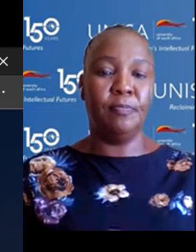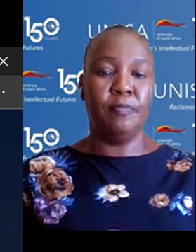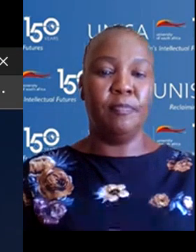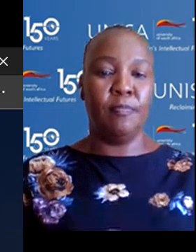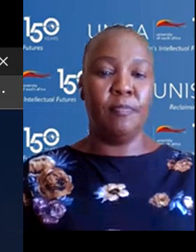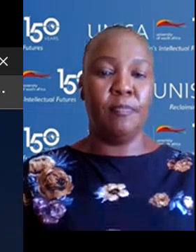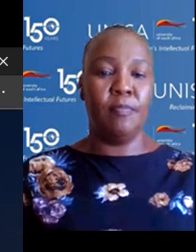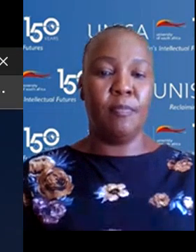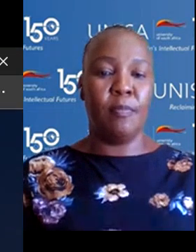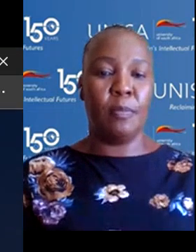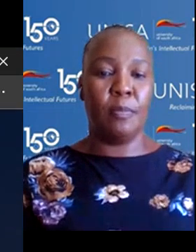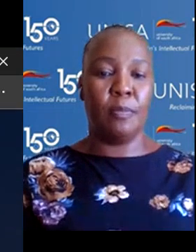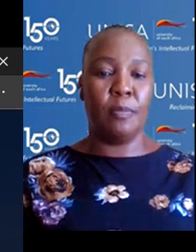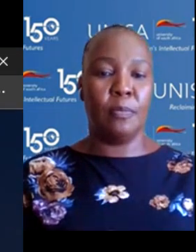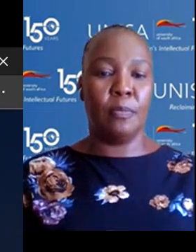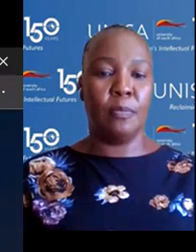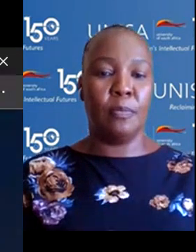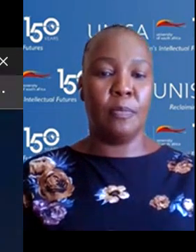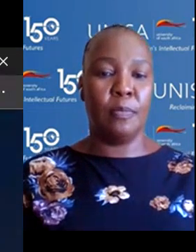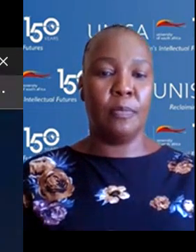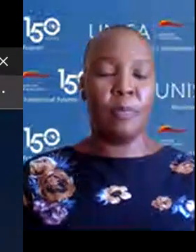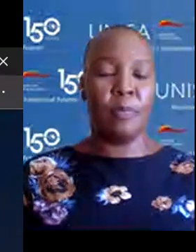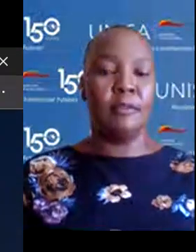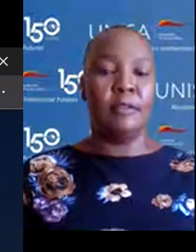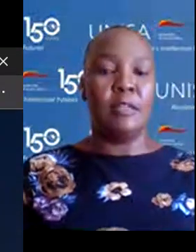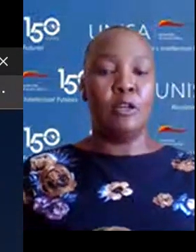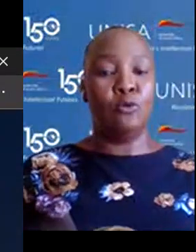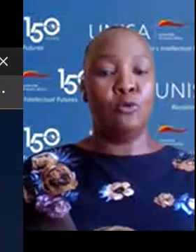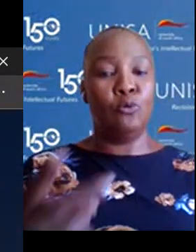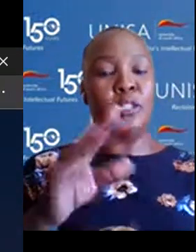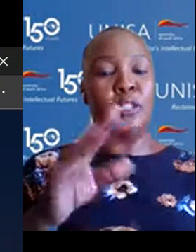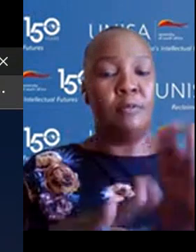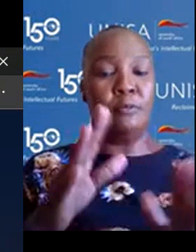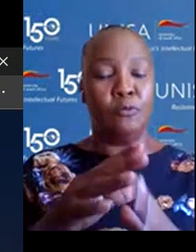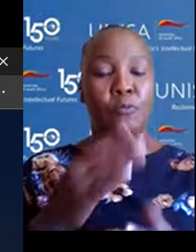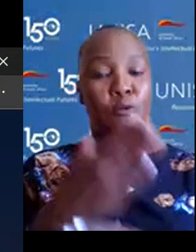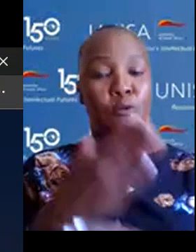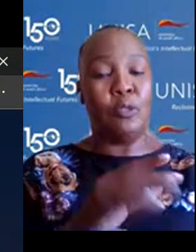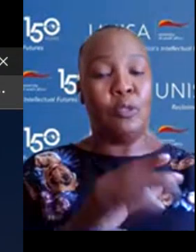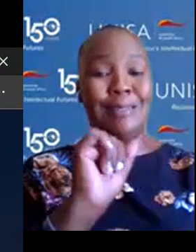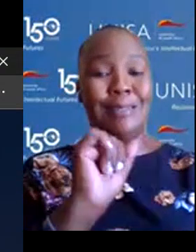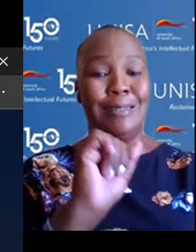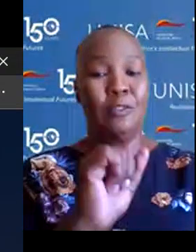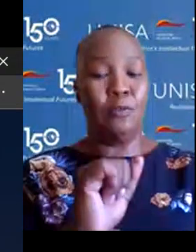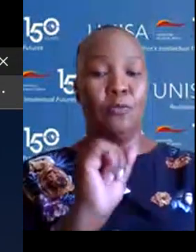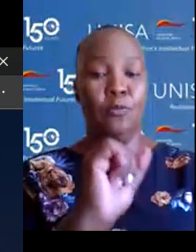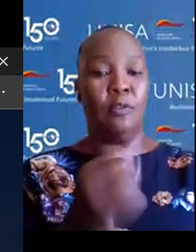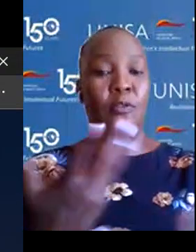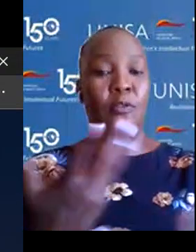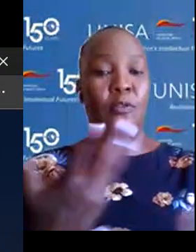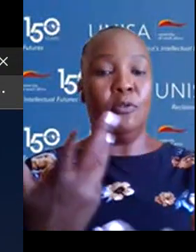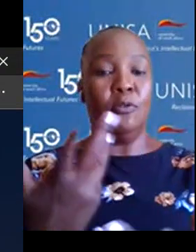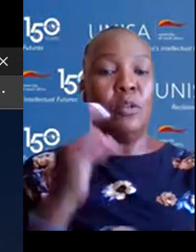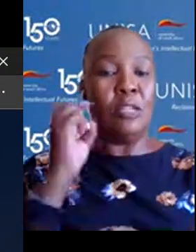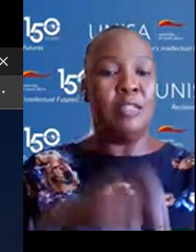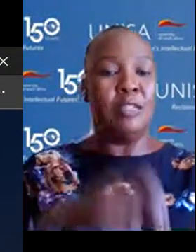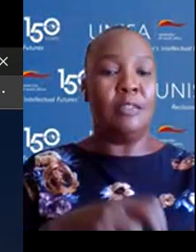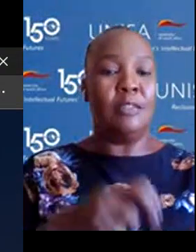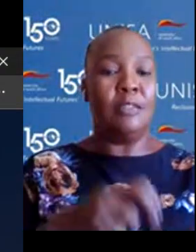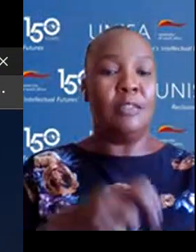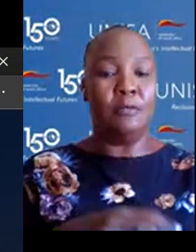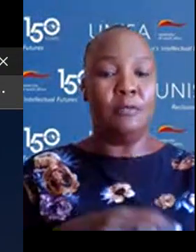Now, with 2-step verification can be set up now, because with our staff members, we kind of do need to do this little part